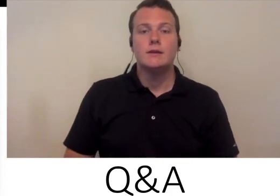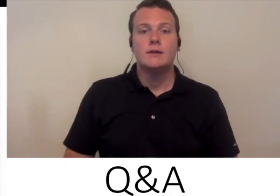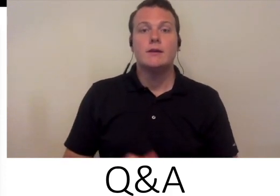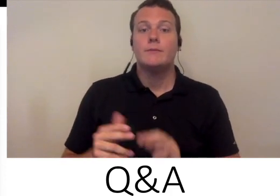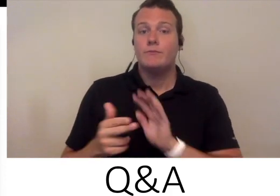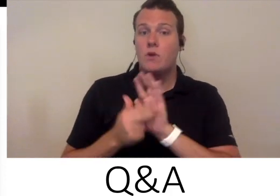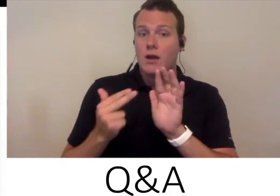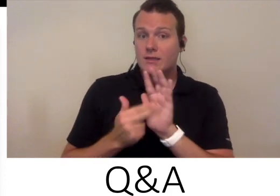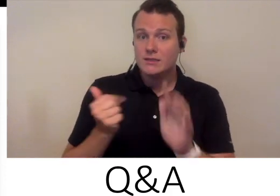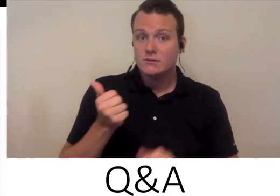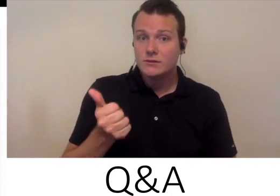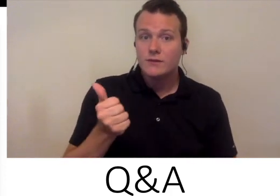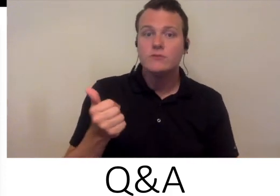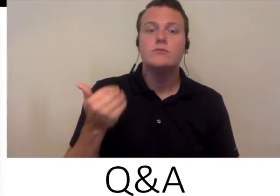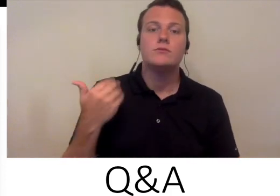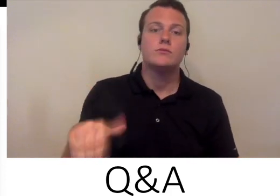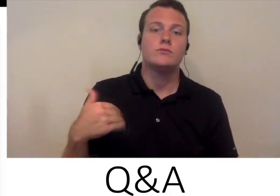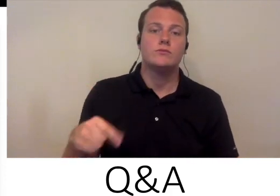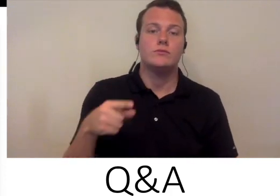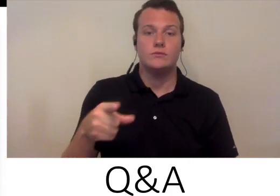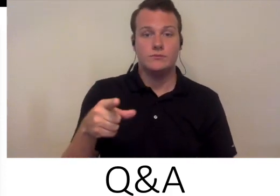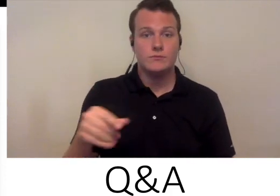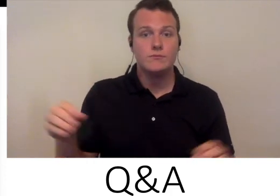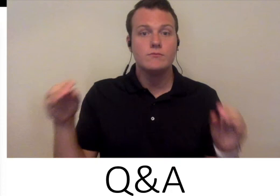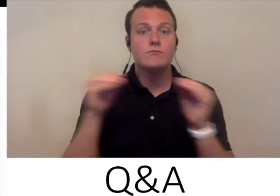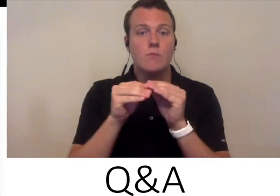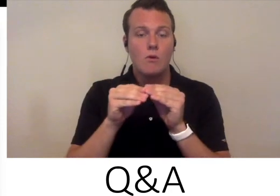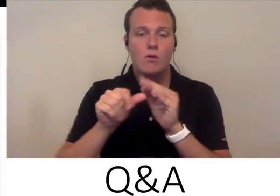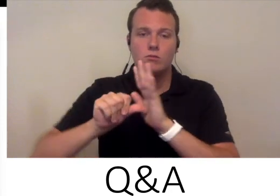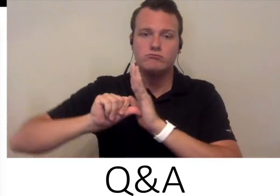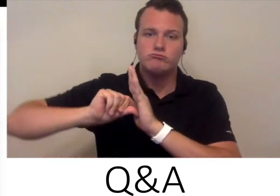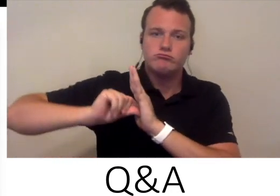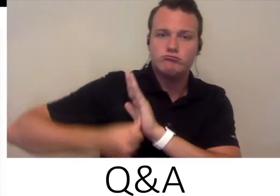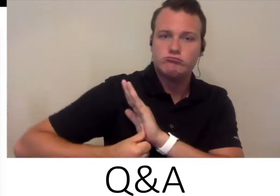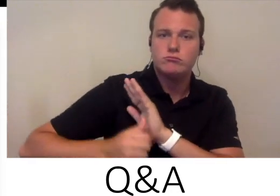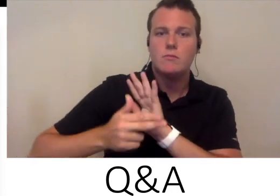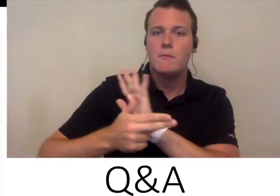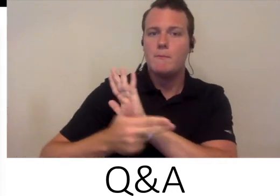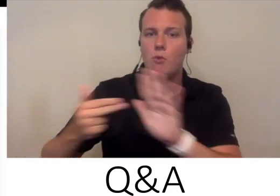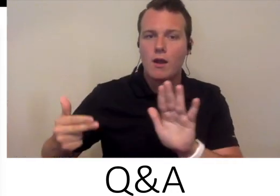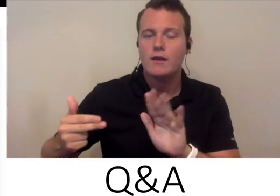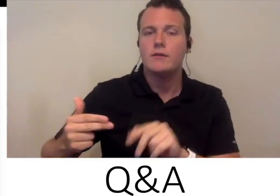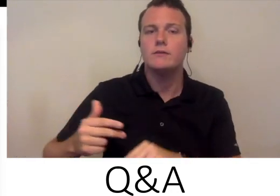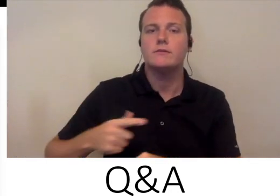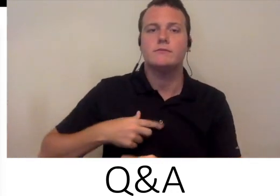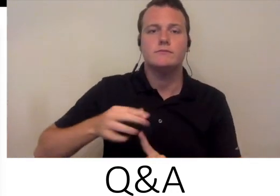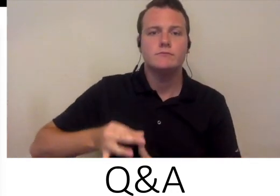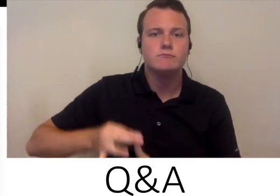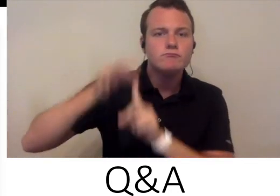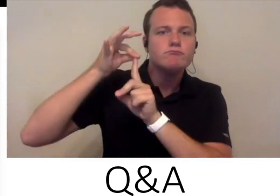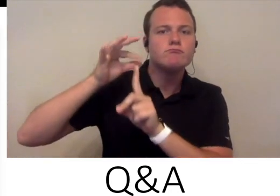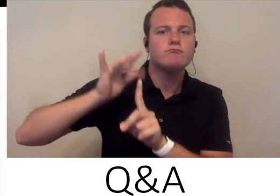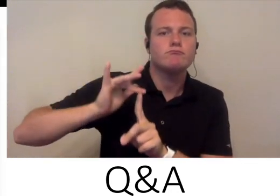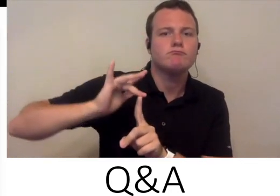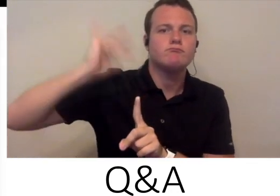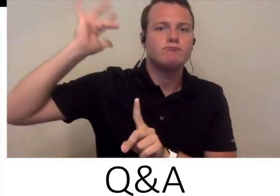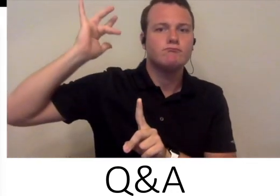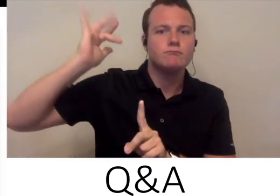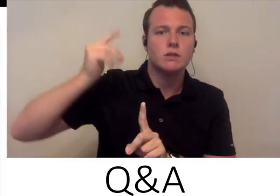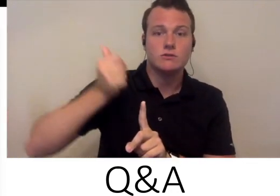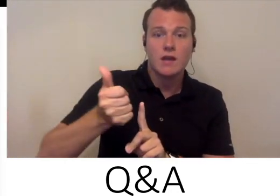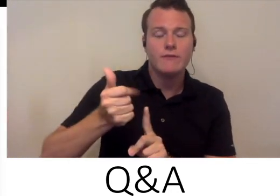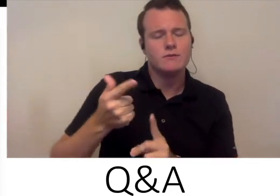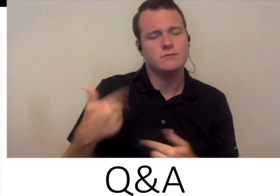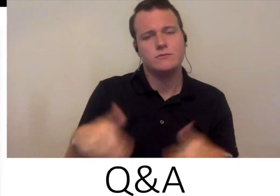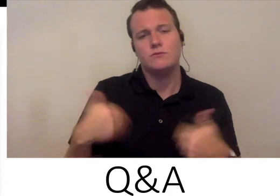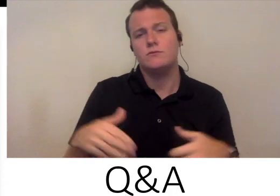yourself. The more that you can brand yourself, the more that you can differentiate yourself, that becomes so important, because what you want to